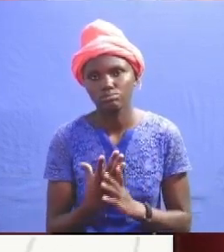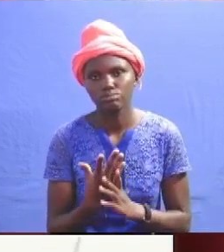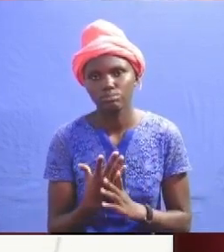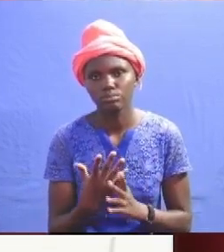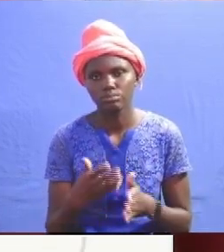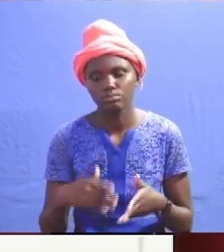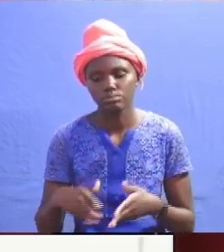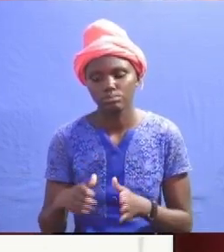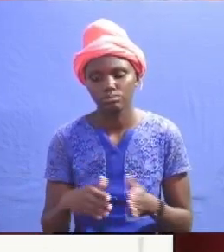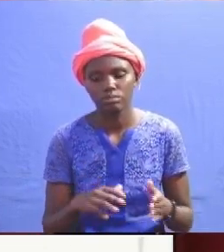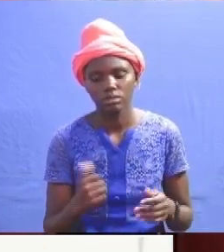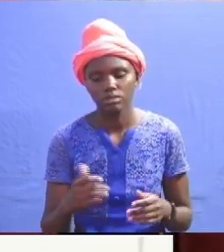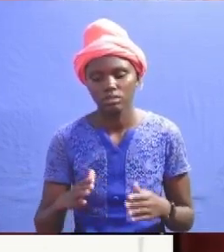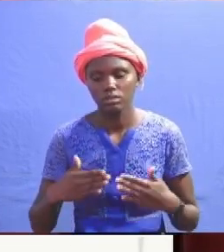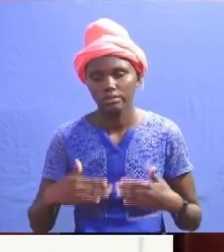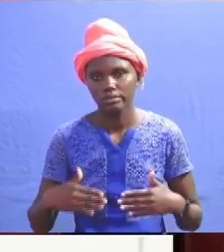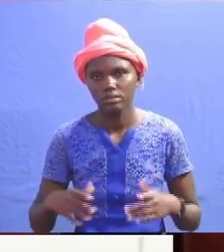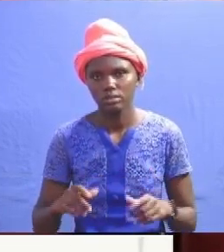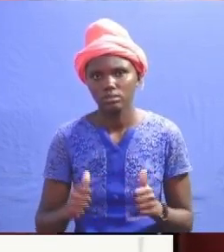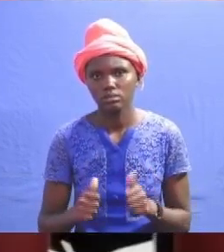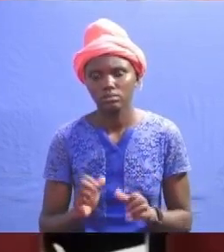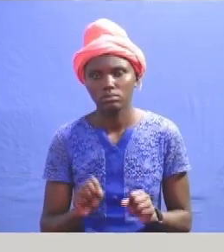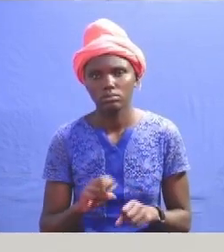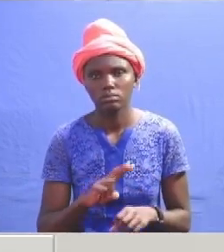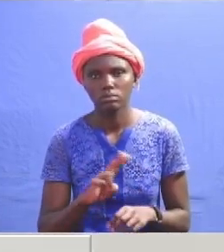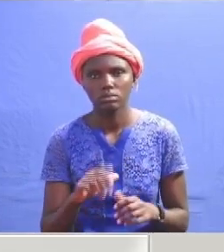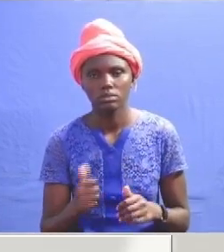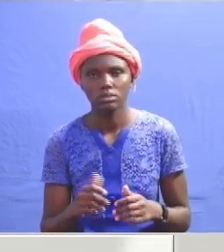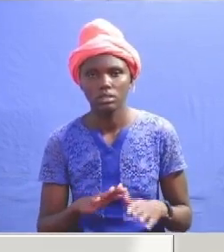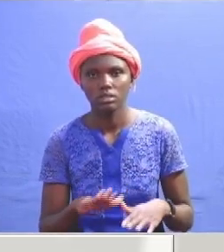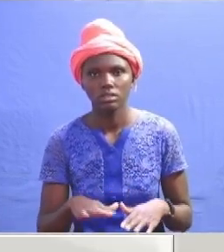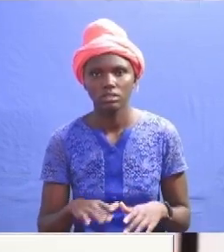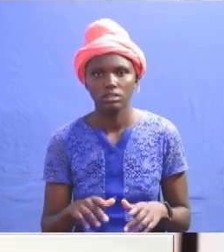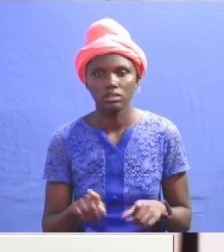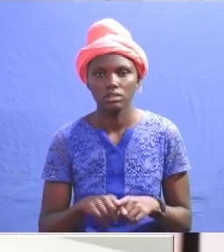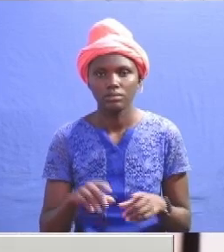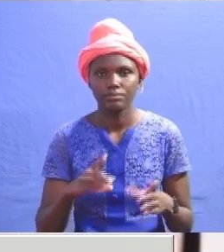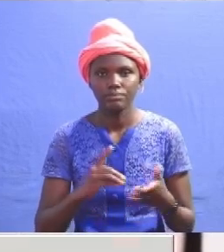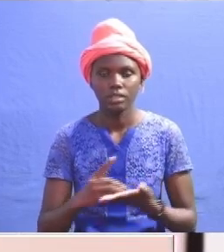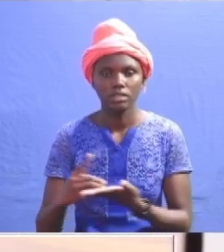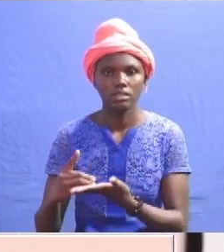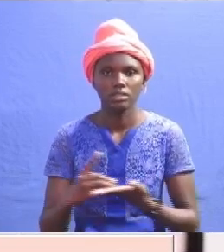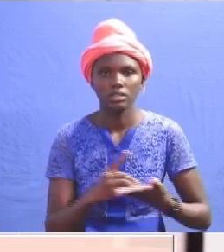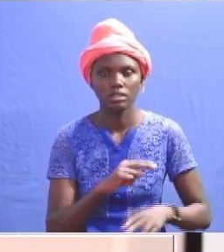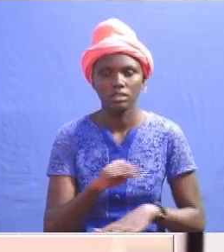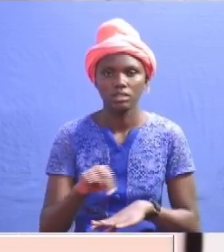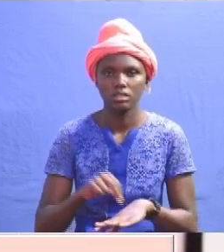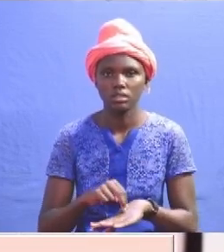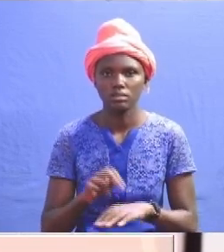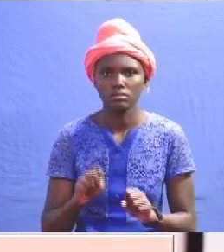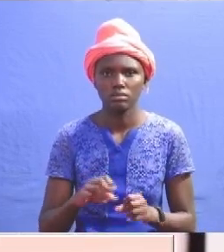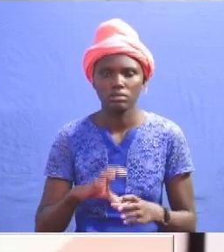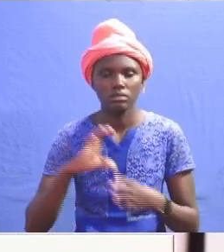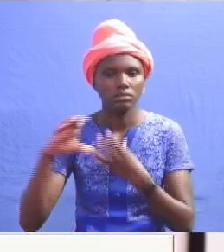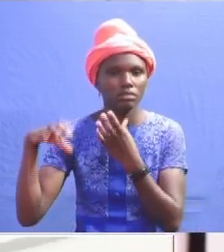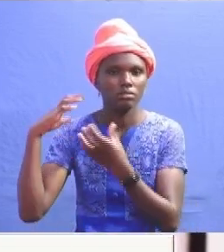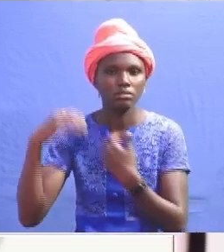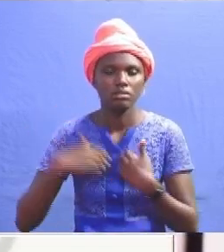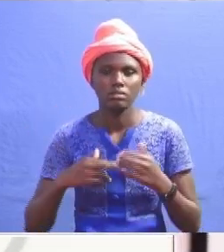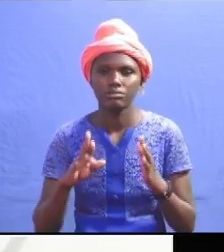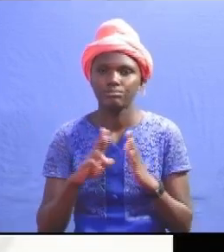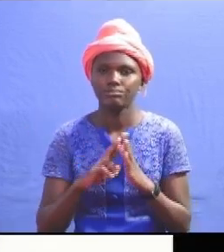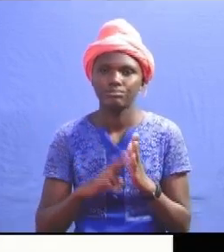alongside other bodies, spearheaded a public forum, a national dialogue to sow clarity where confusion has taken